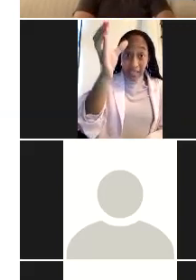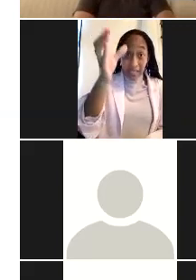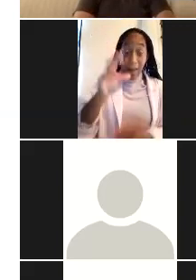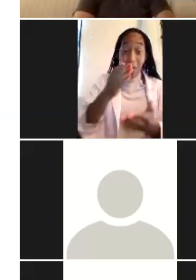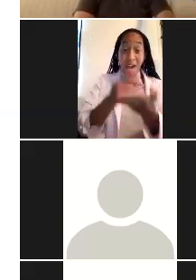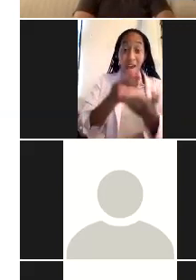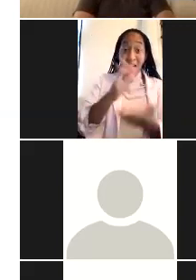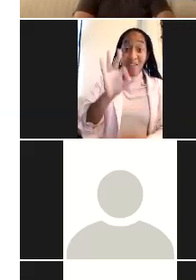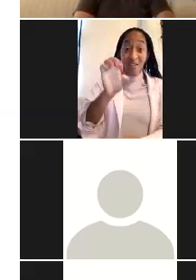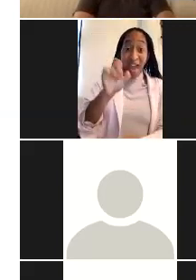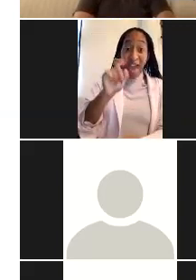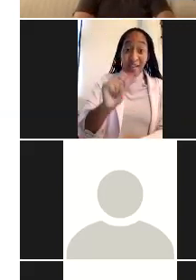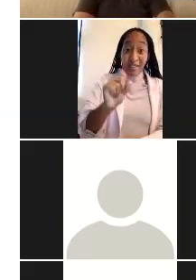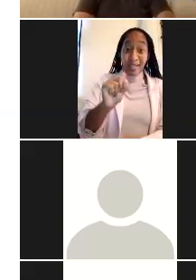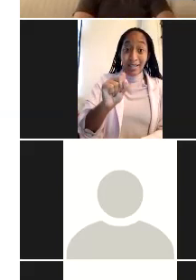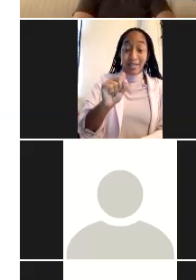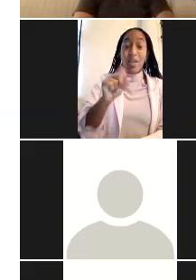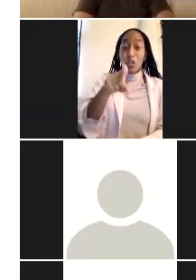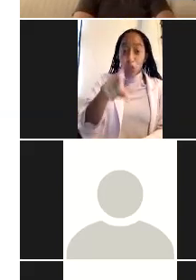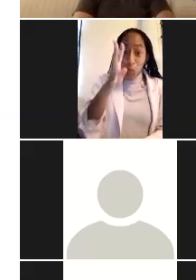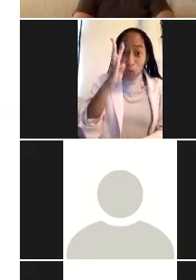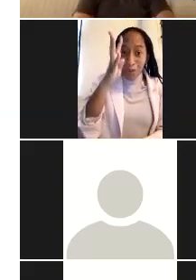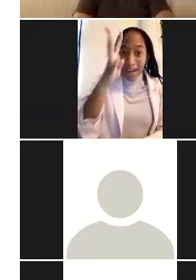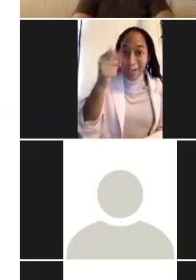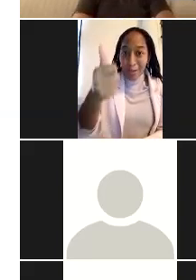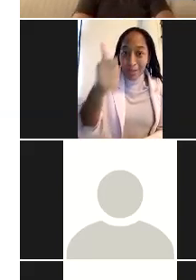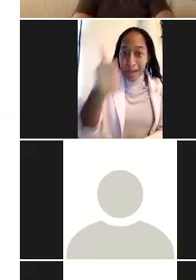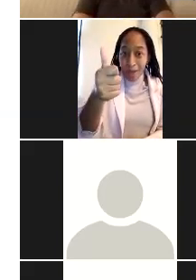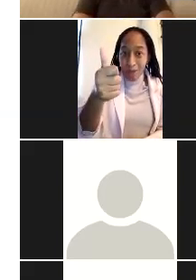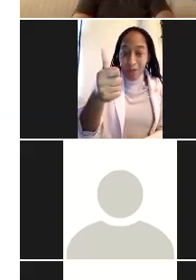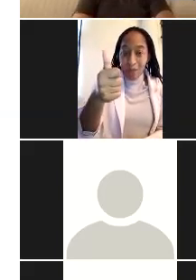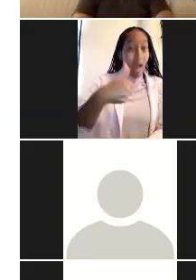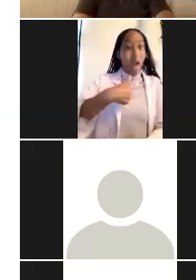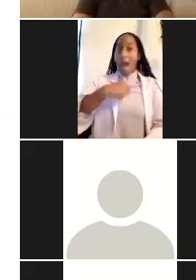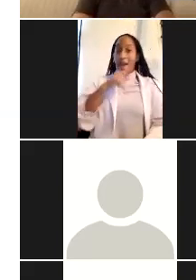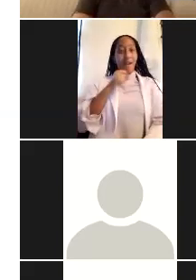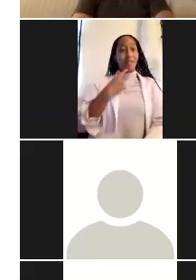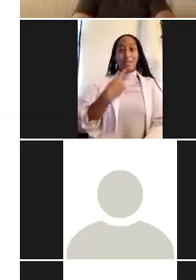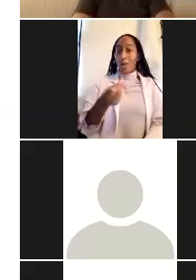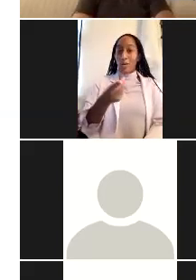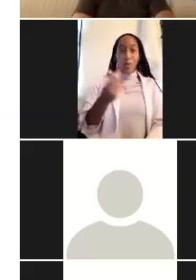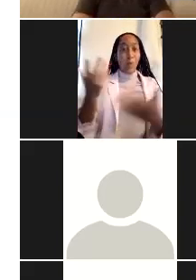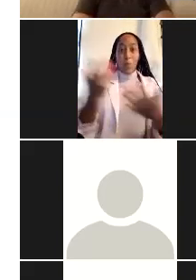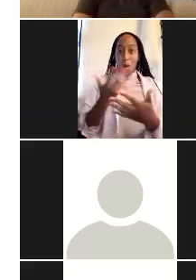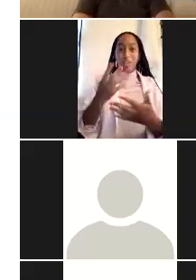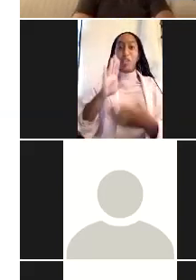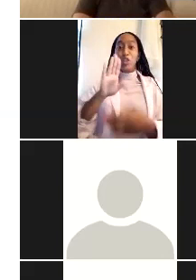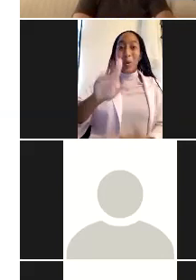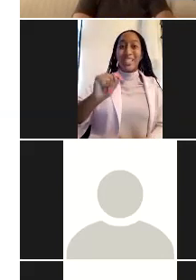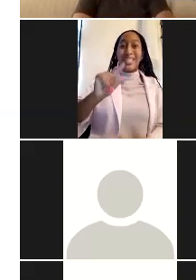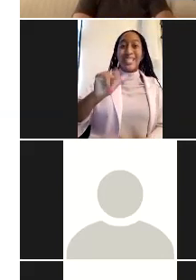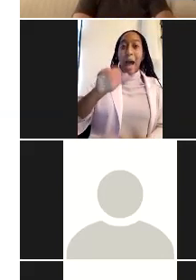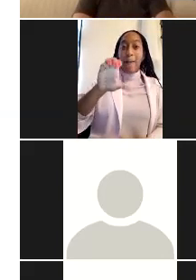problems. I don't give you those concept facts and problems. You go and find them in